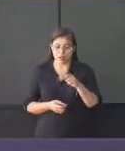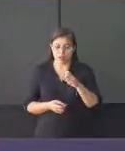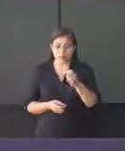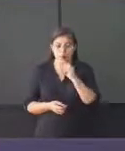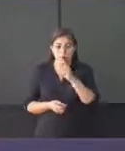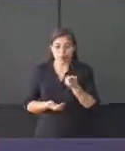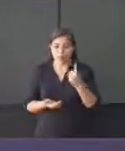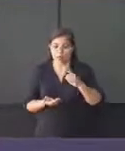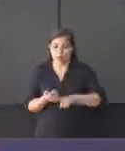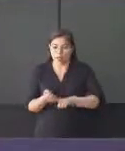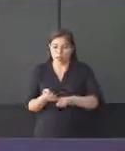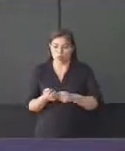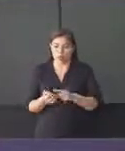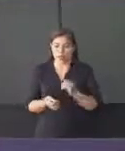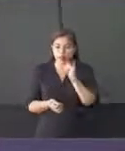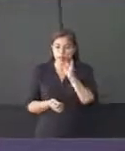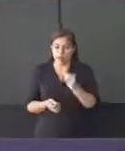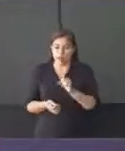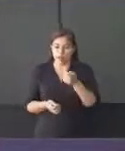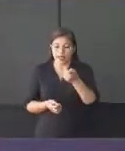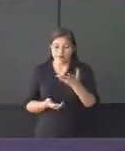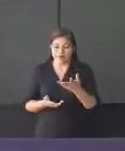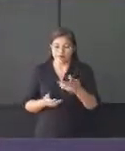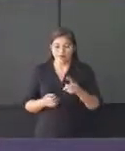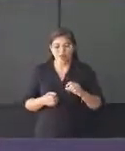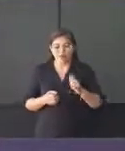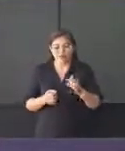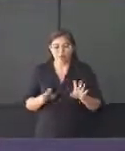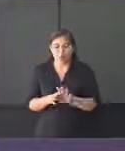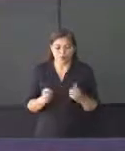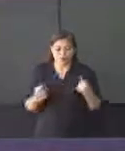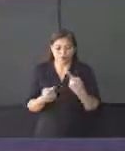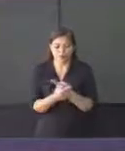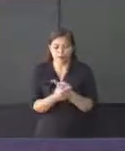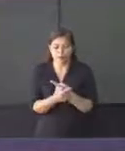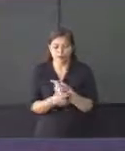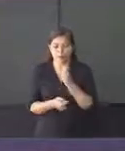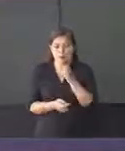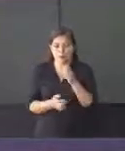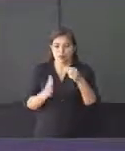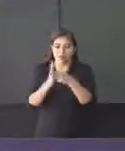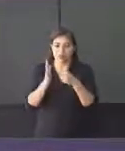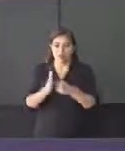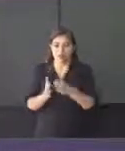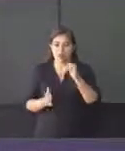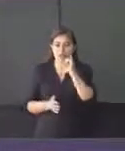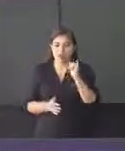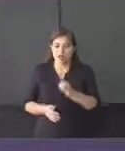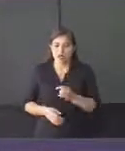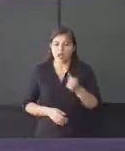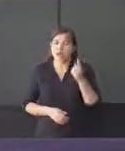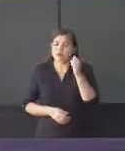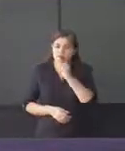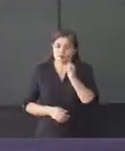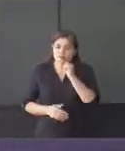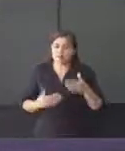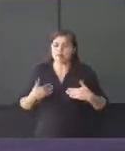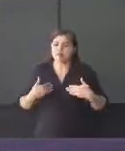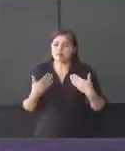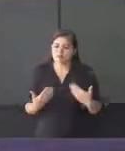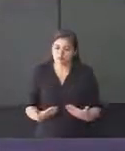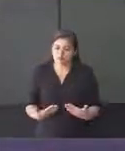represent the Ministry of the Interior. Here there is a strong contradiction as well in the Italian system. They